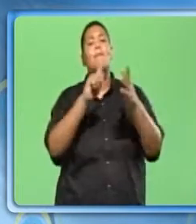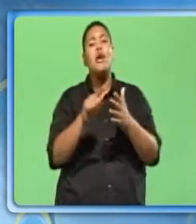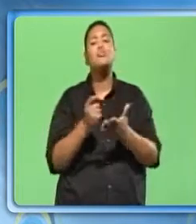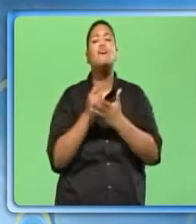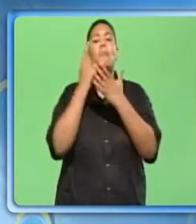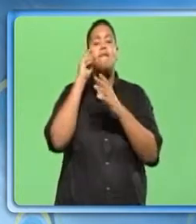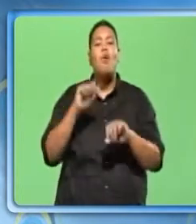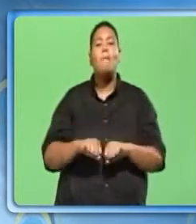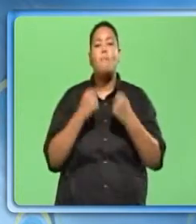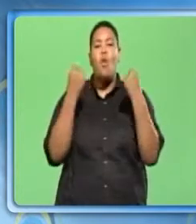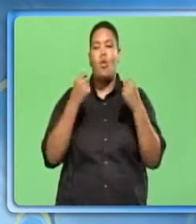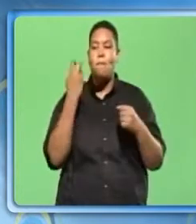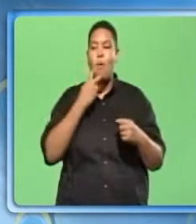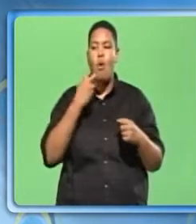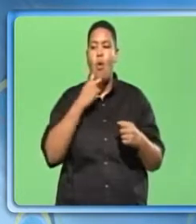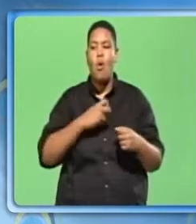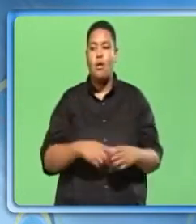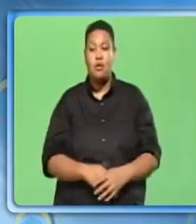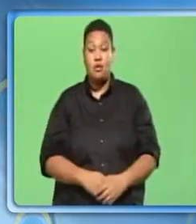broken bones.